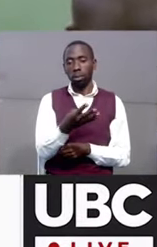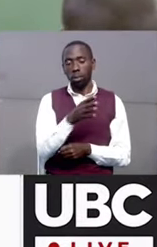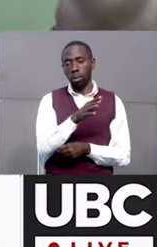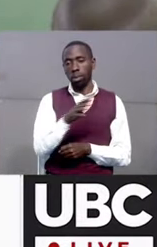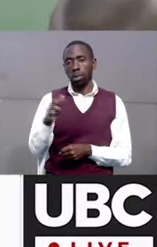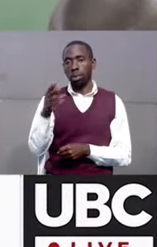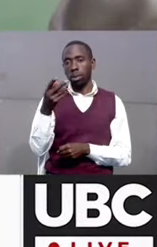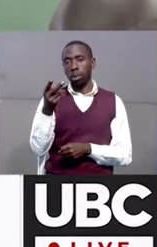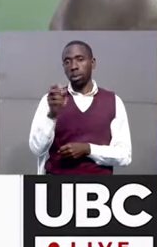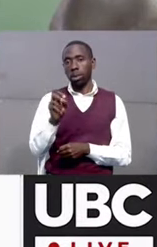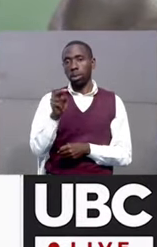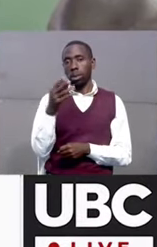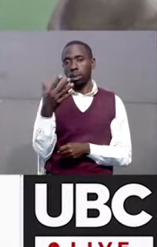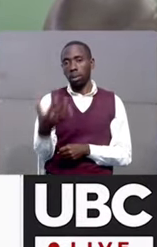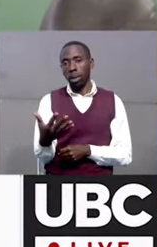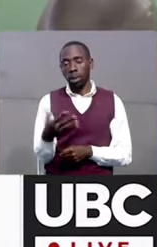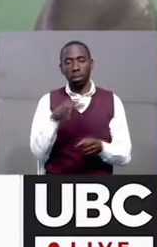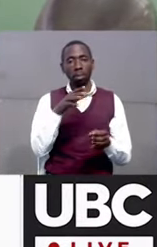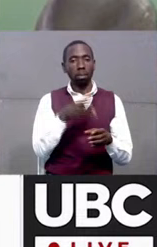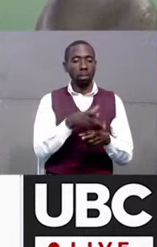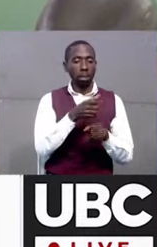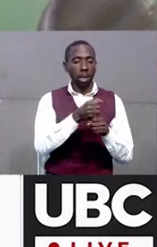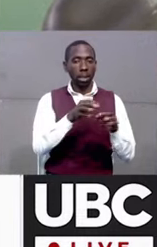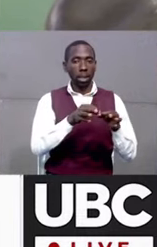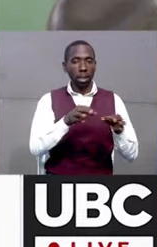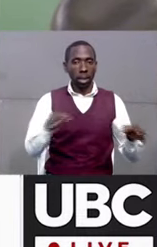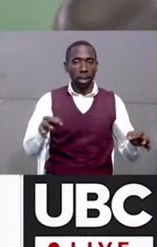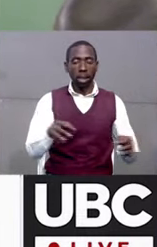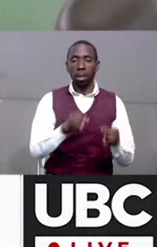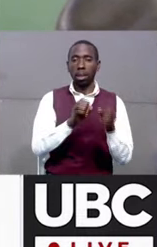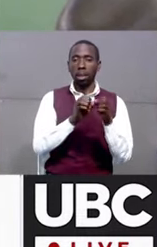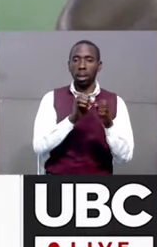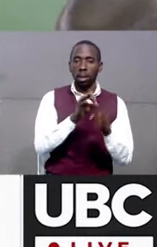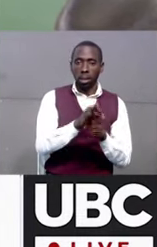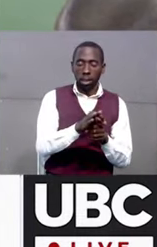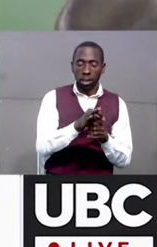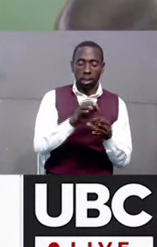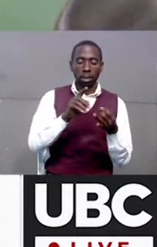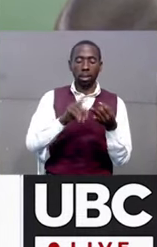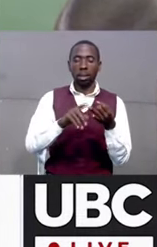2024-2025, for vote 13, vote